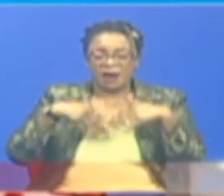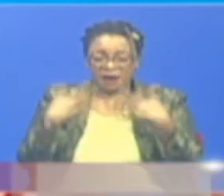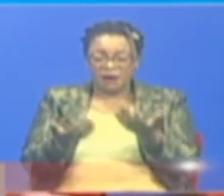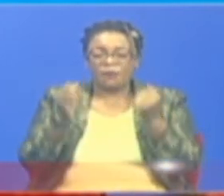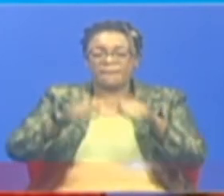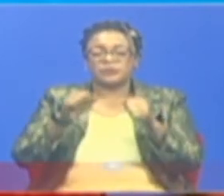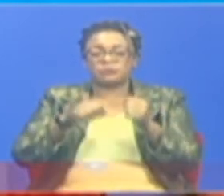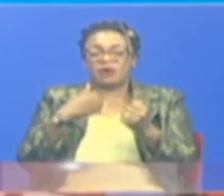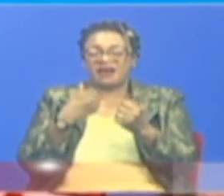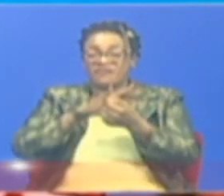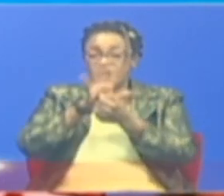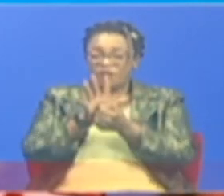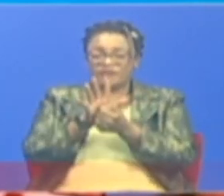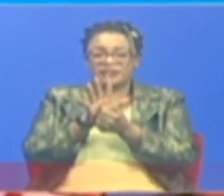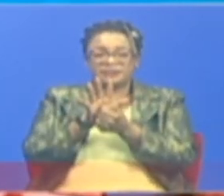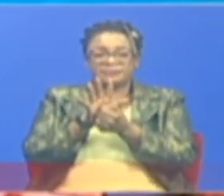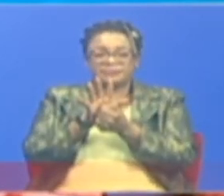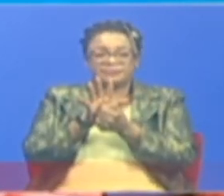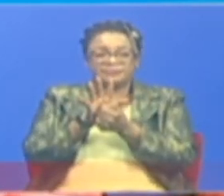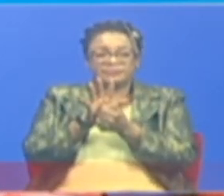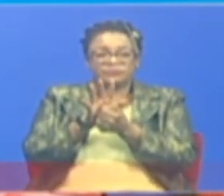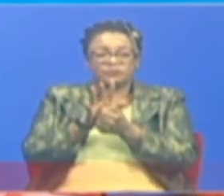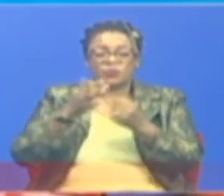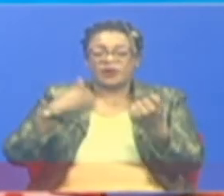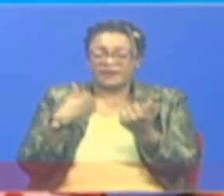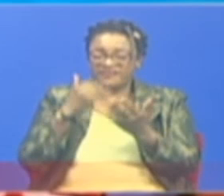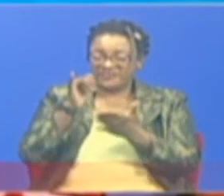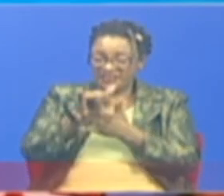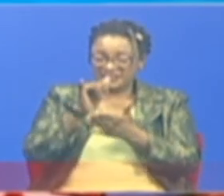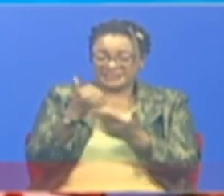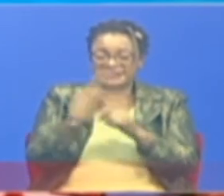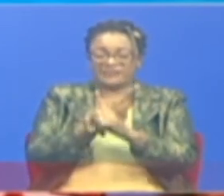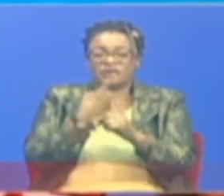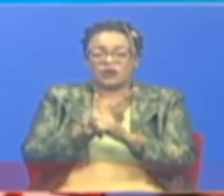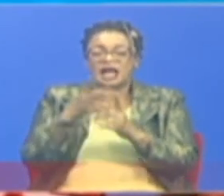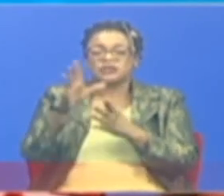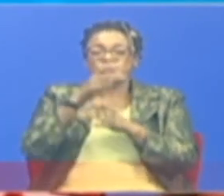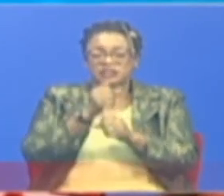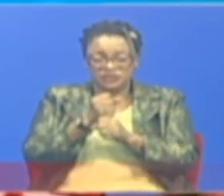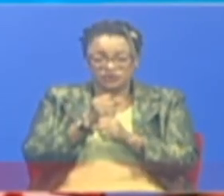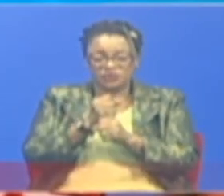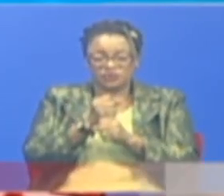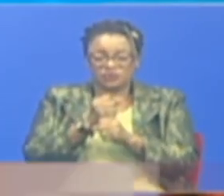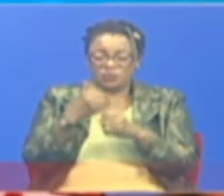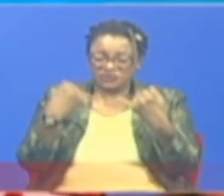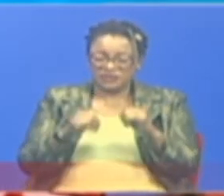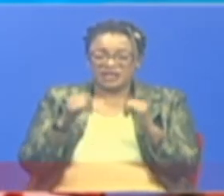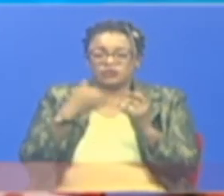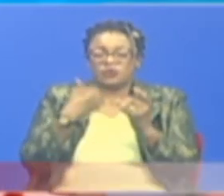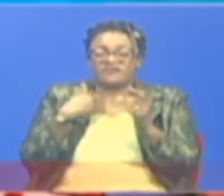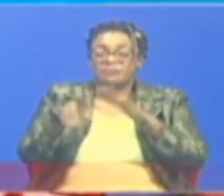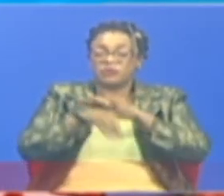in children? The Kenya Pediatric Association, in fact, has had several engagements with us, have looked at our protocols and